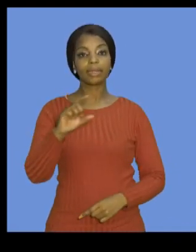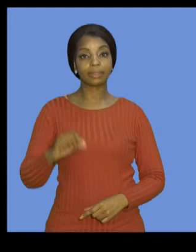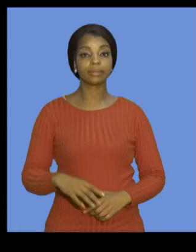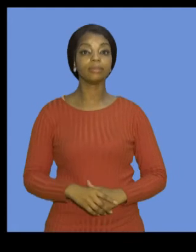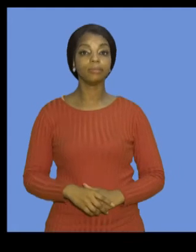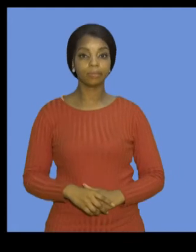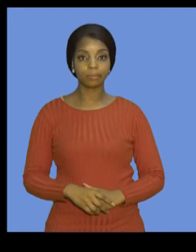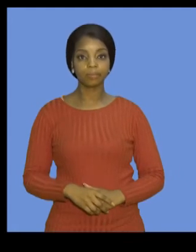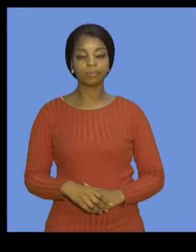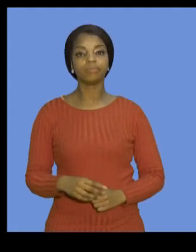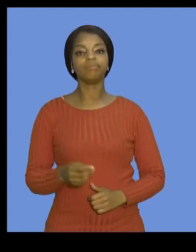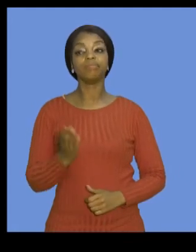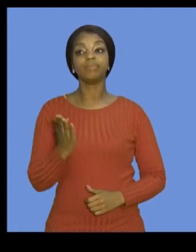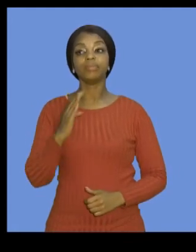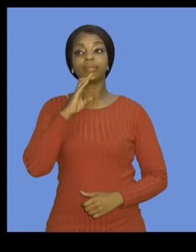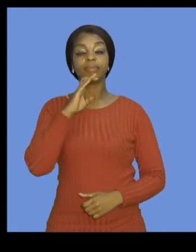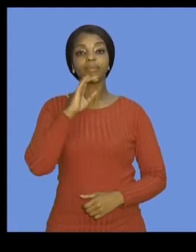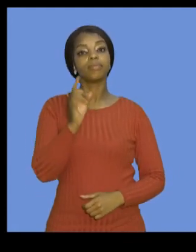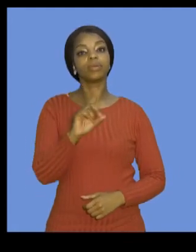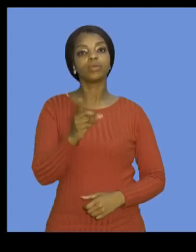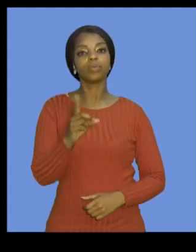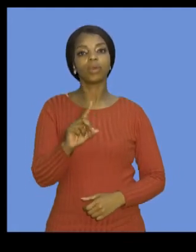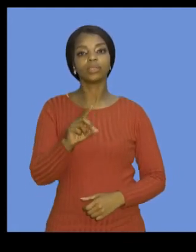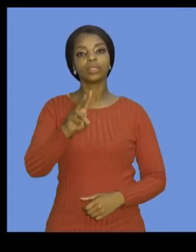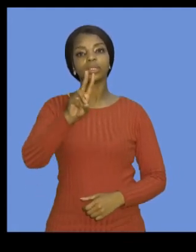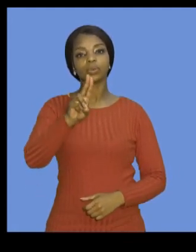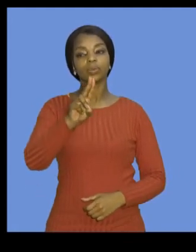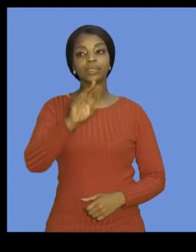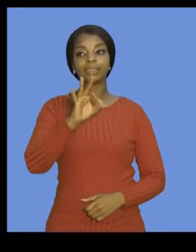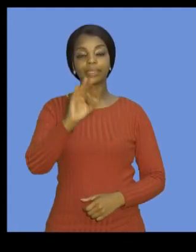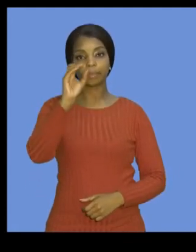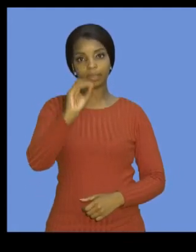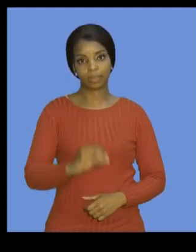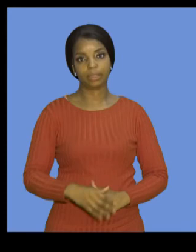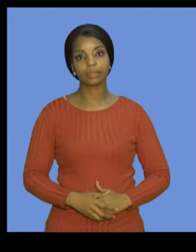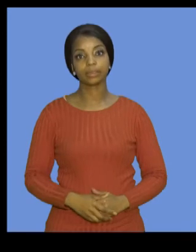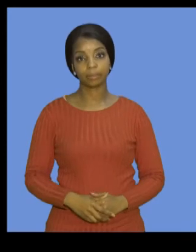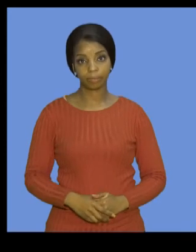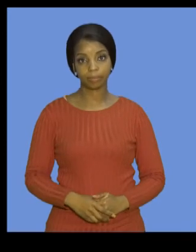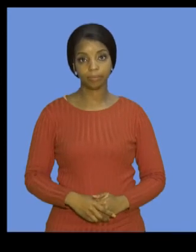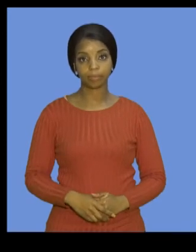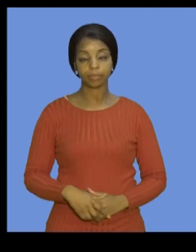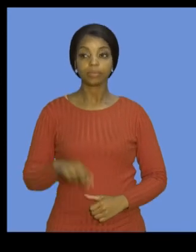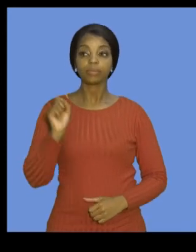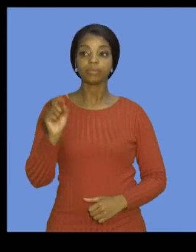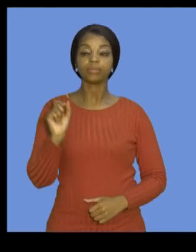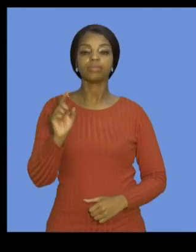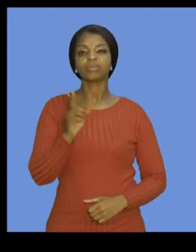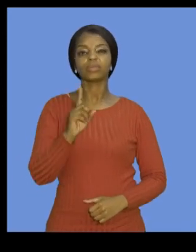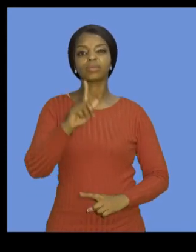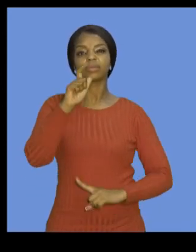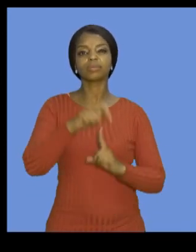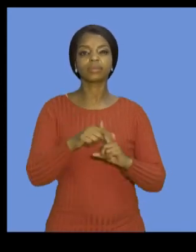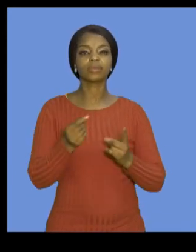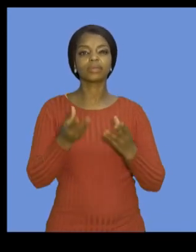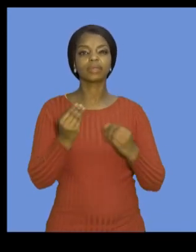me 23. So it means it would have been 23% that the person actually got a loan.